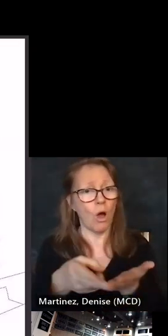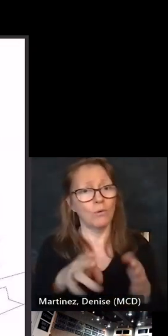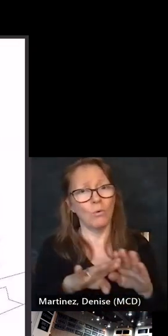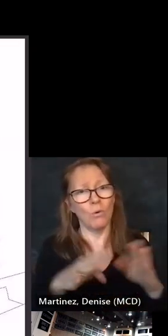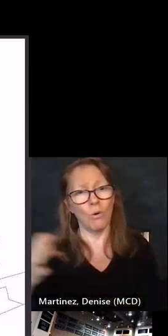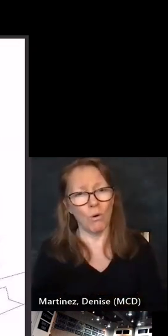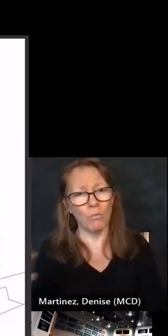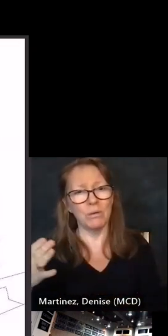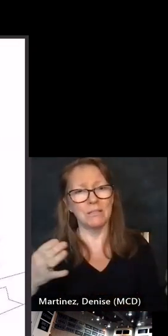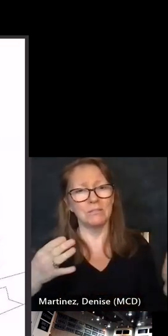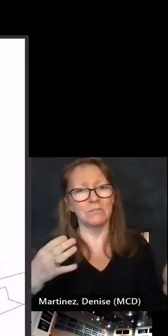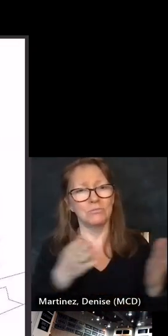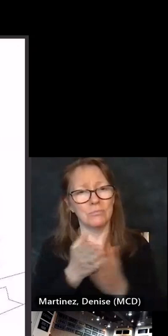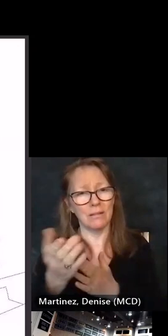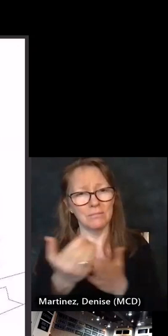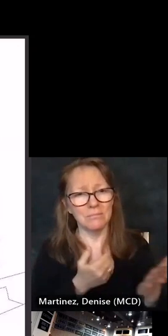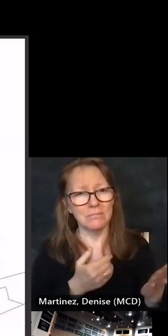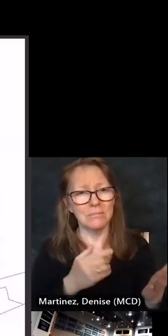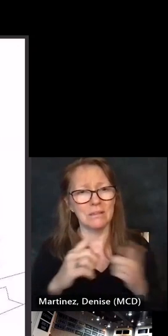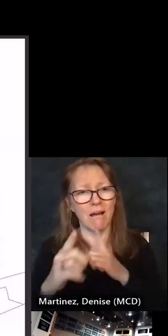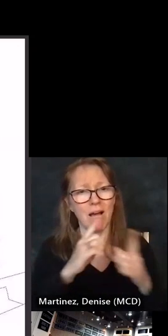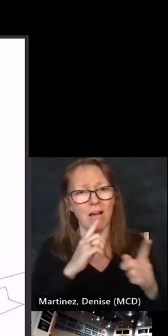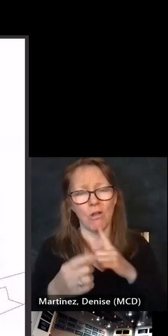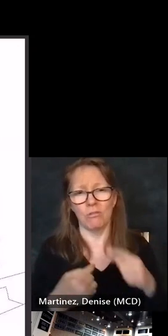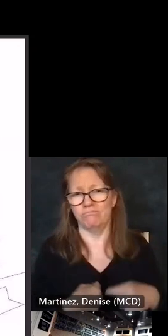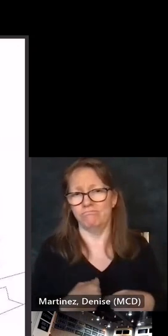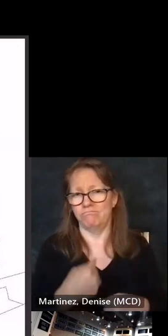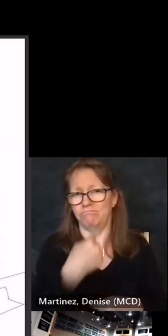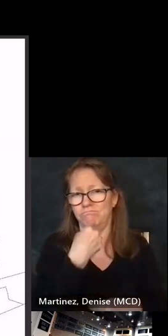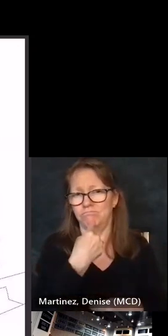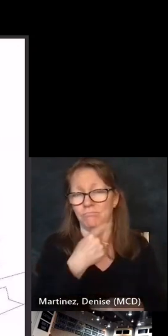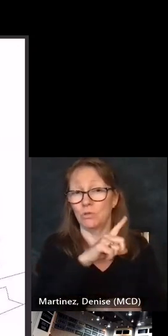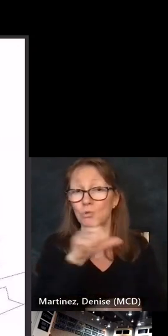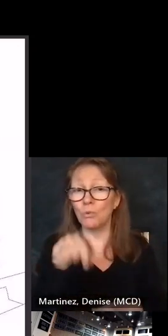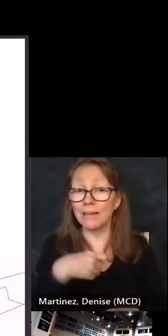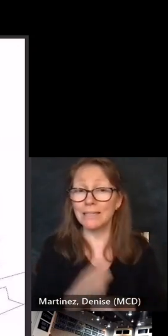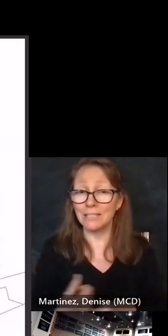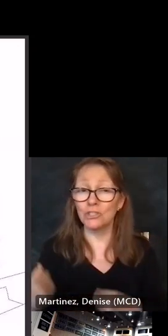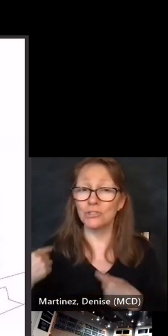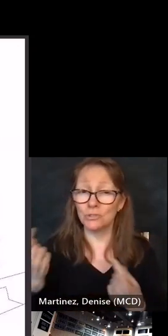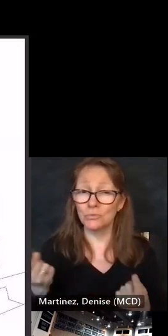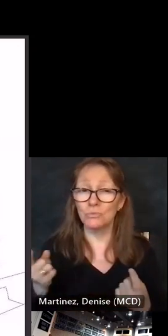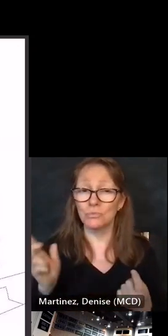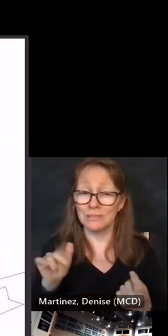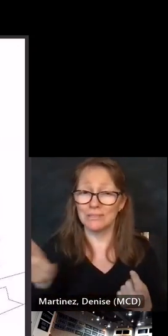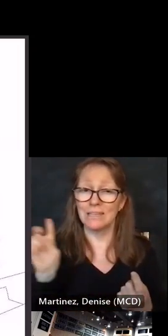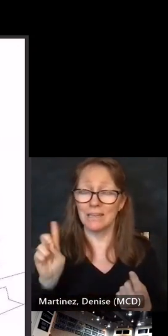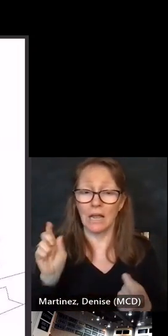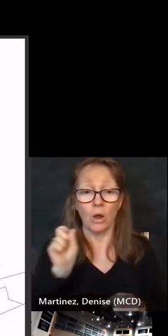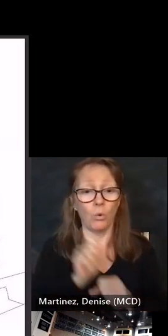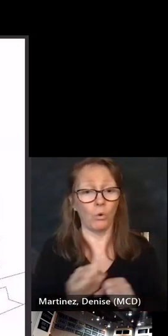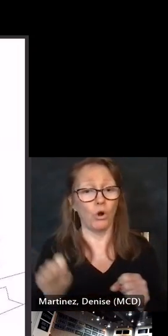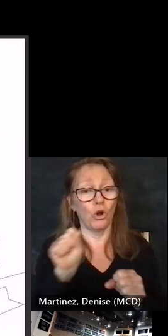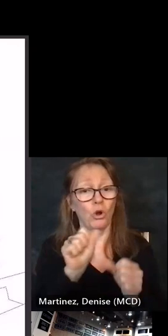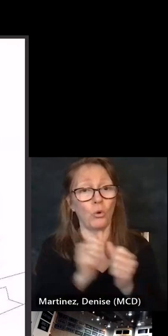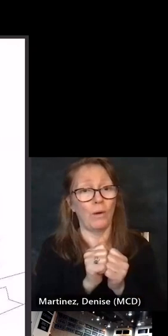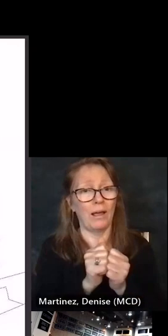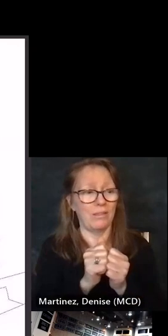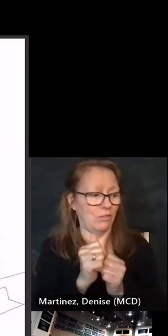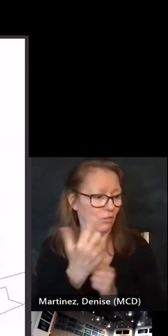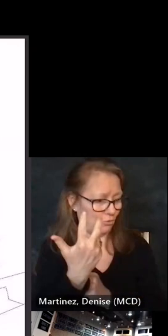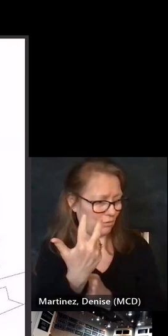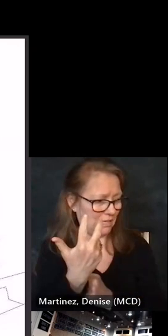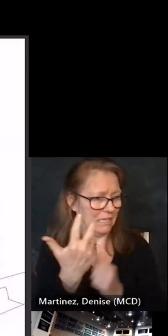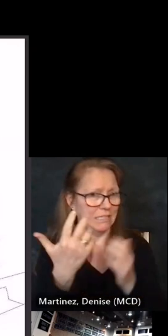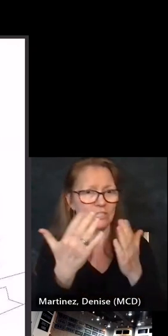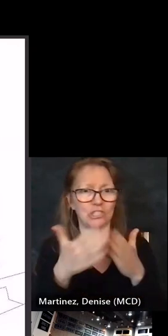And that's very disappointing because for 20 years we did. I worked with at least 3 different general